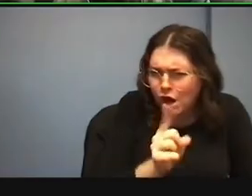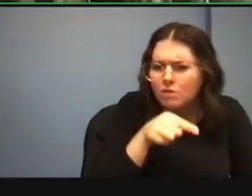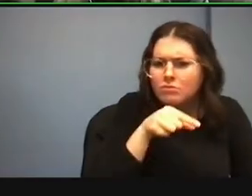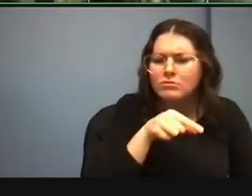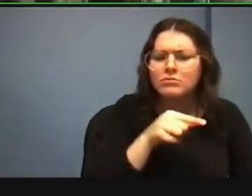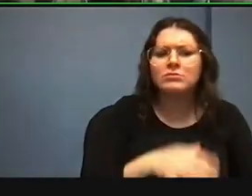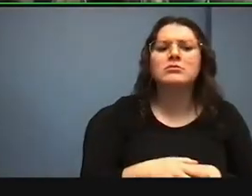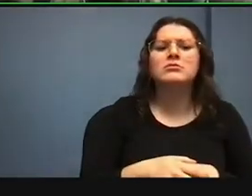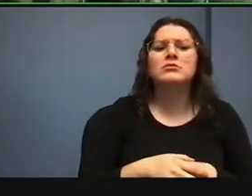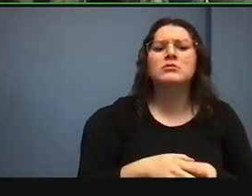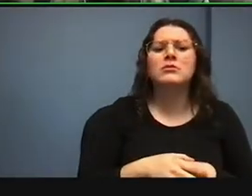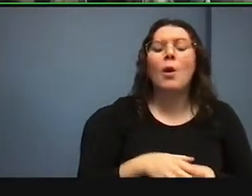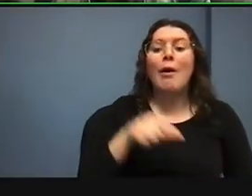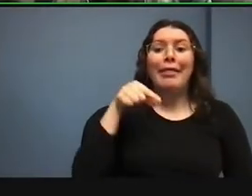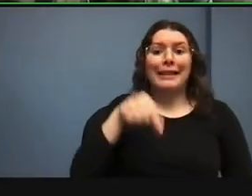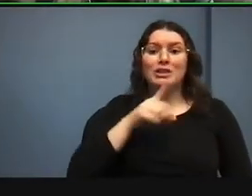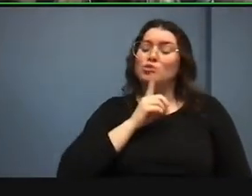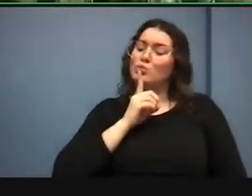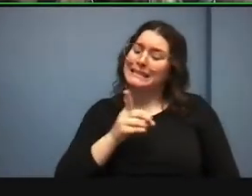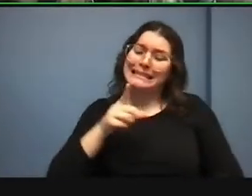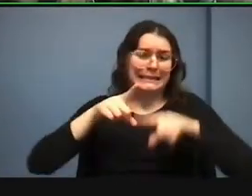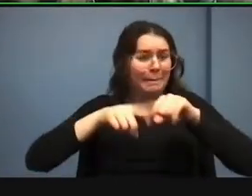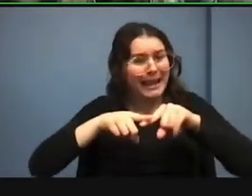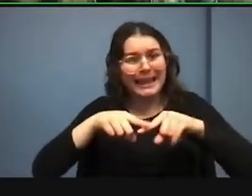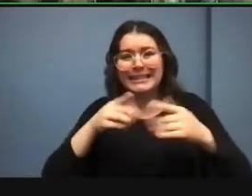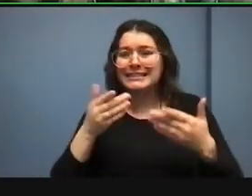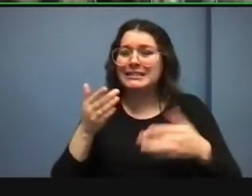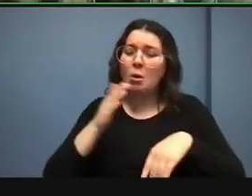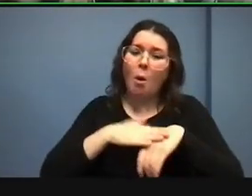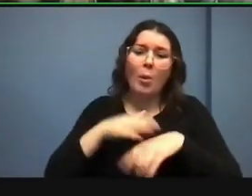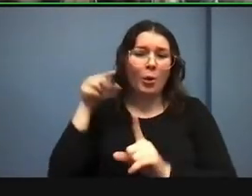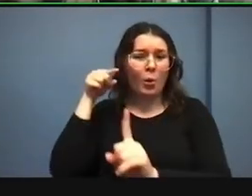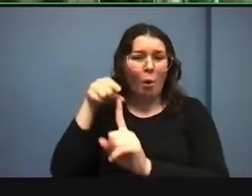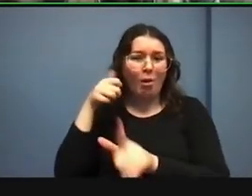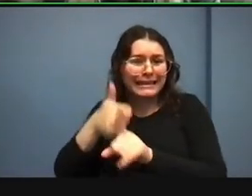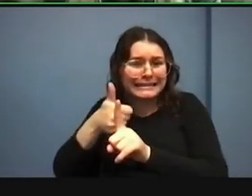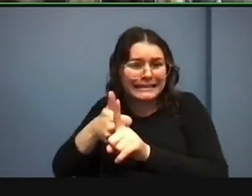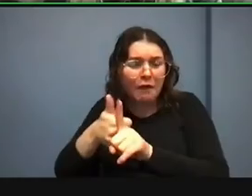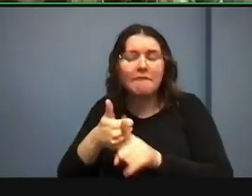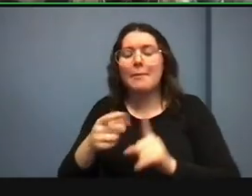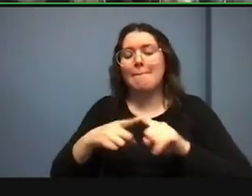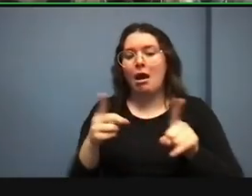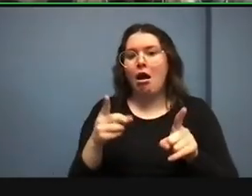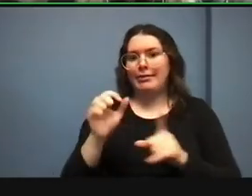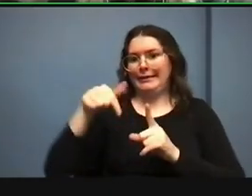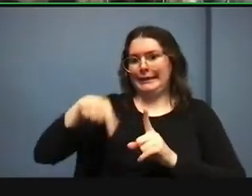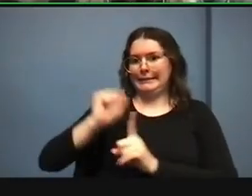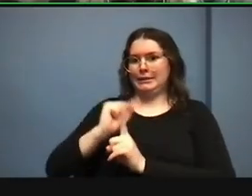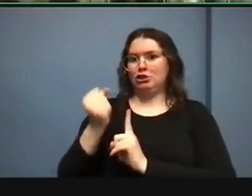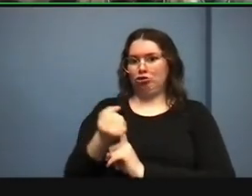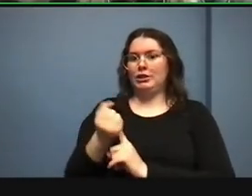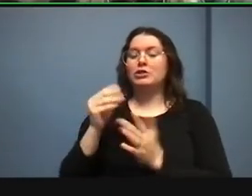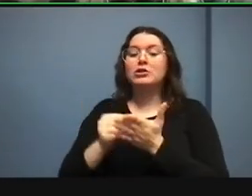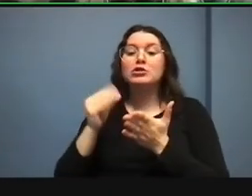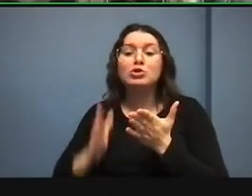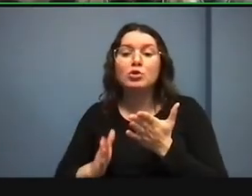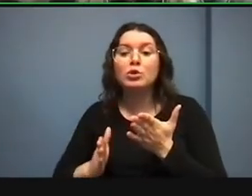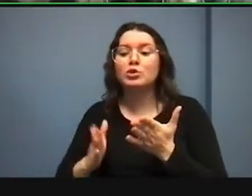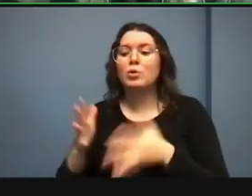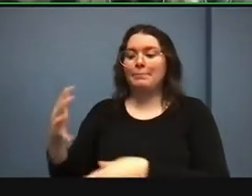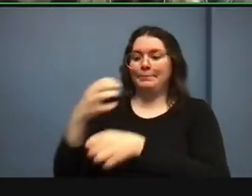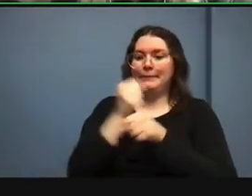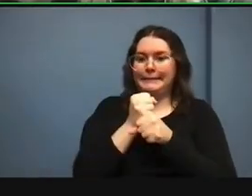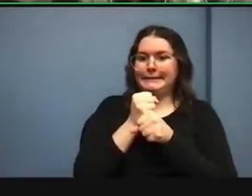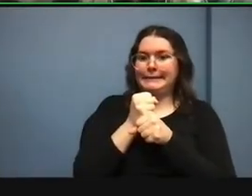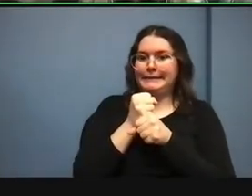this could really be dependent on the goal, but in this situation, the student's going to receive this service in